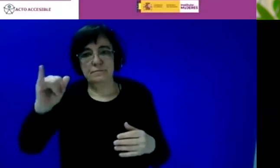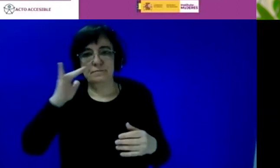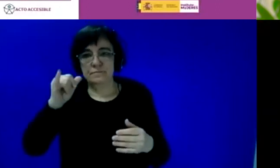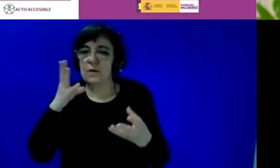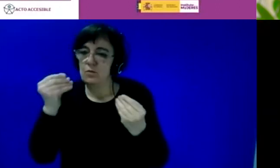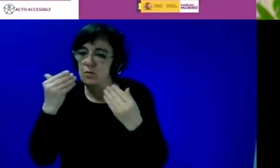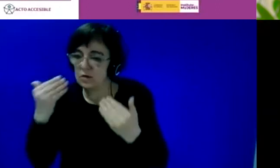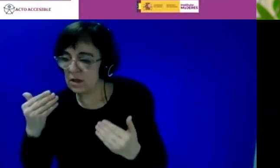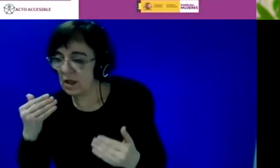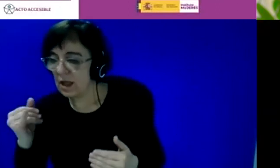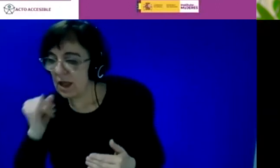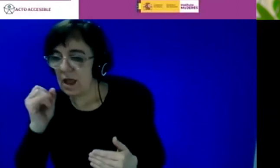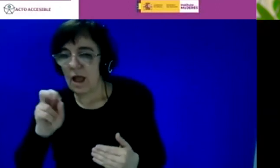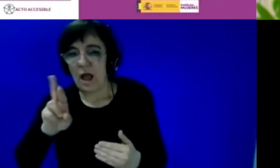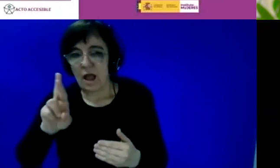you very much.